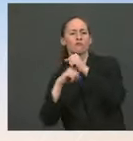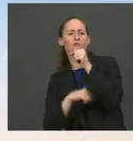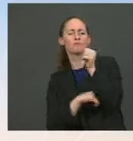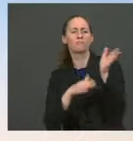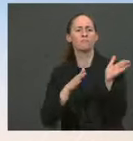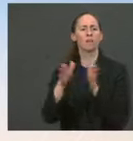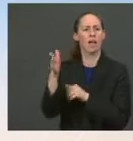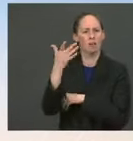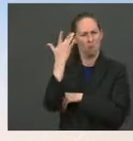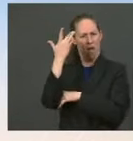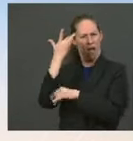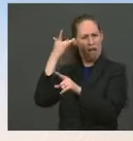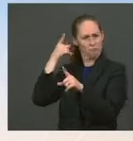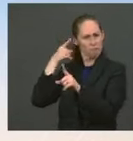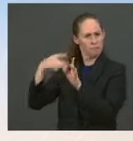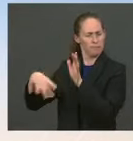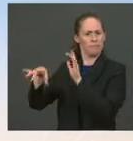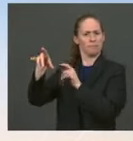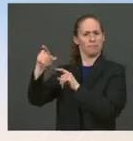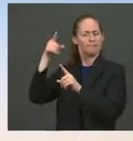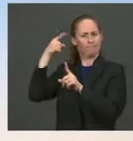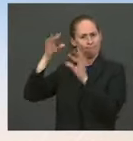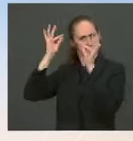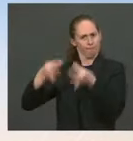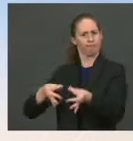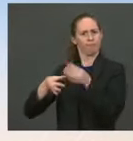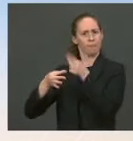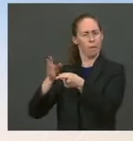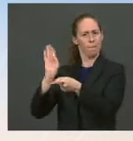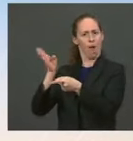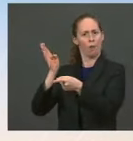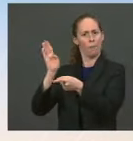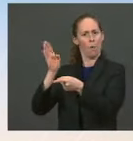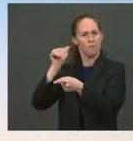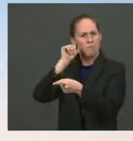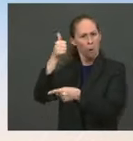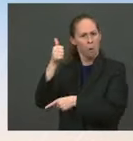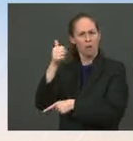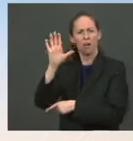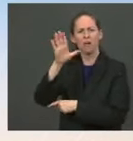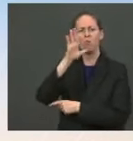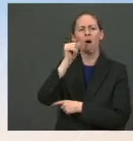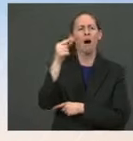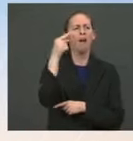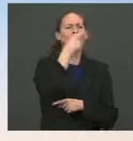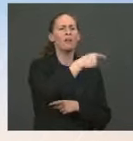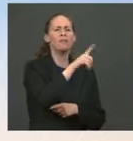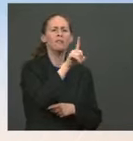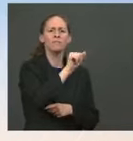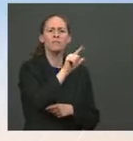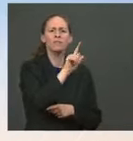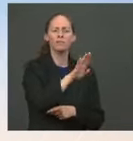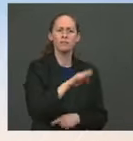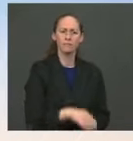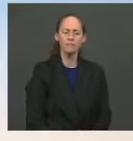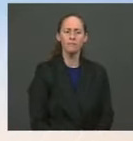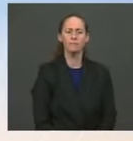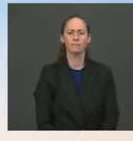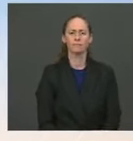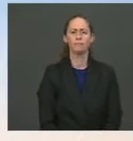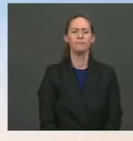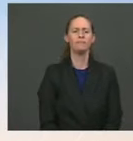picked versus a lot of the other ports like Savannah or Los Angeles? So he'll speak to that tomorrow. So I don't want to get ahead of the president.